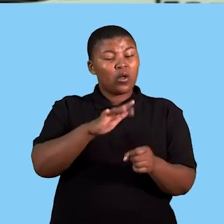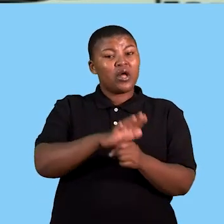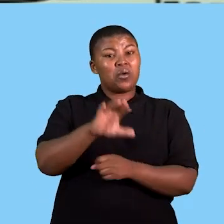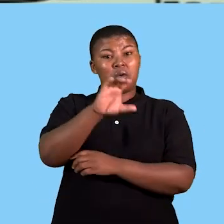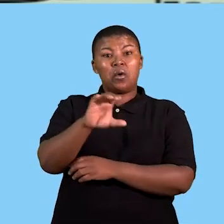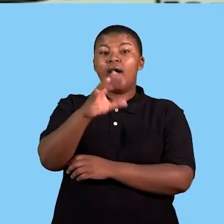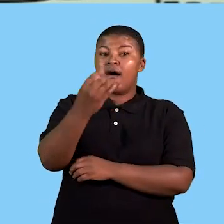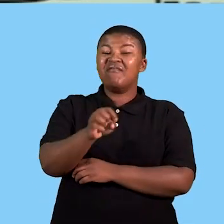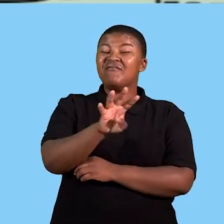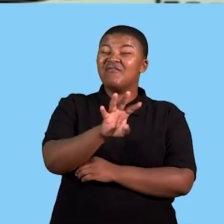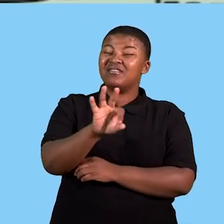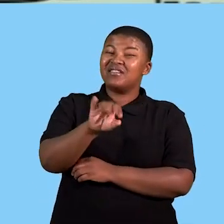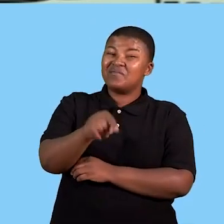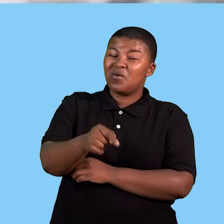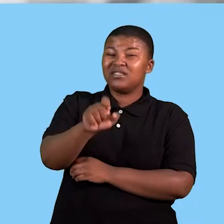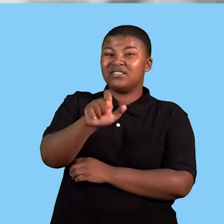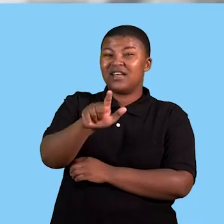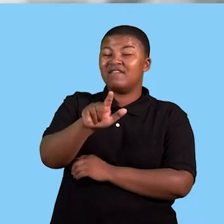43.7% of the market share. That means that